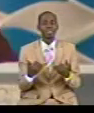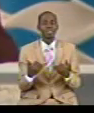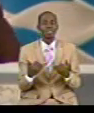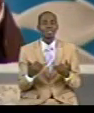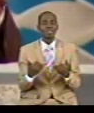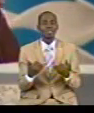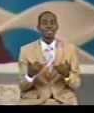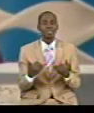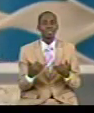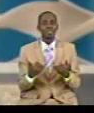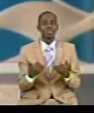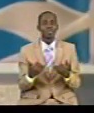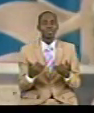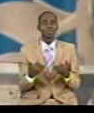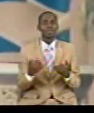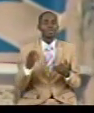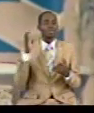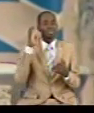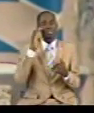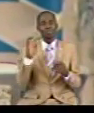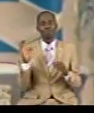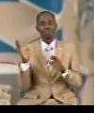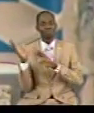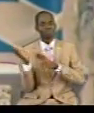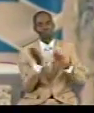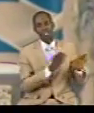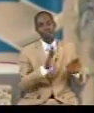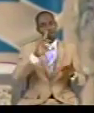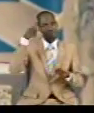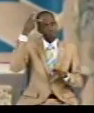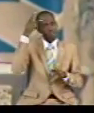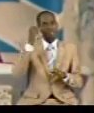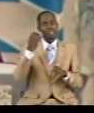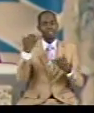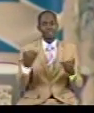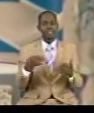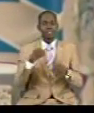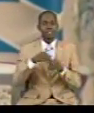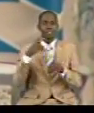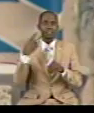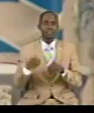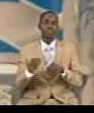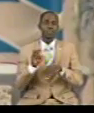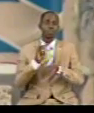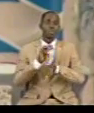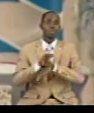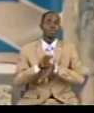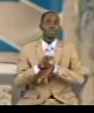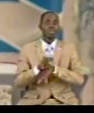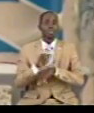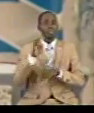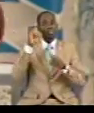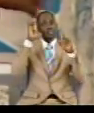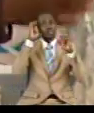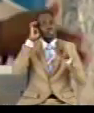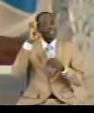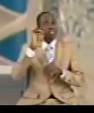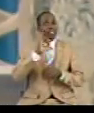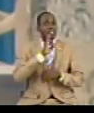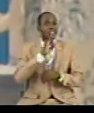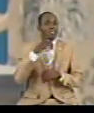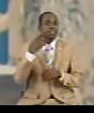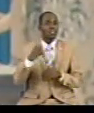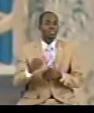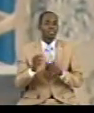he closed his eyes to politics. He is now in the ministry. He is the general